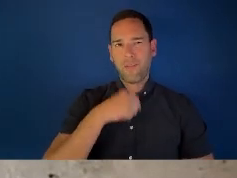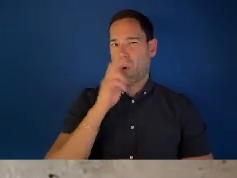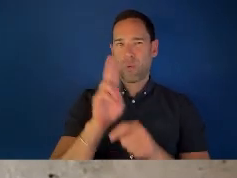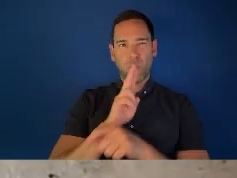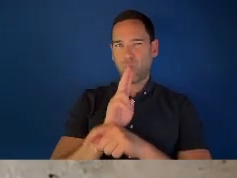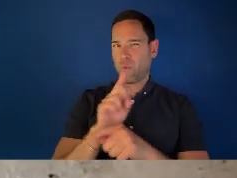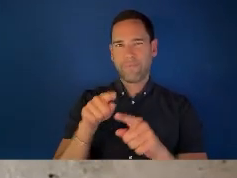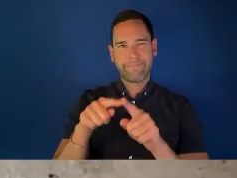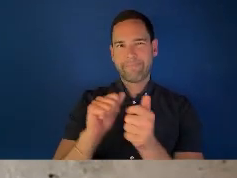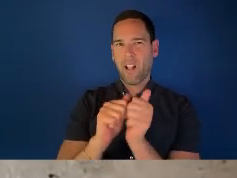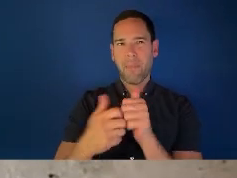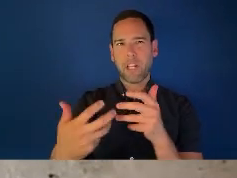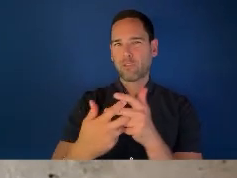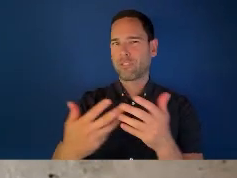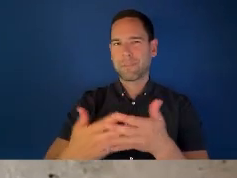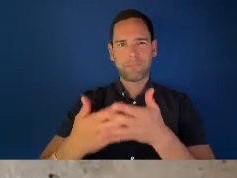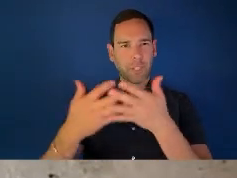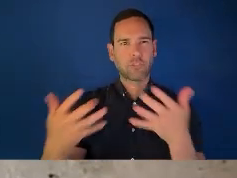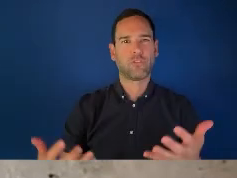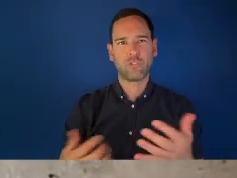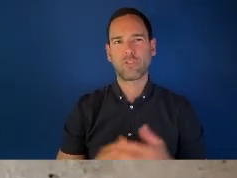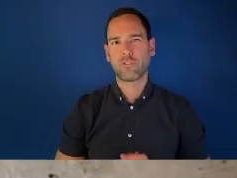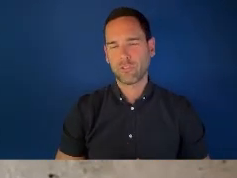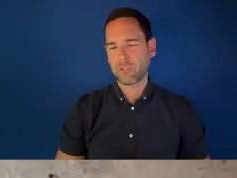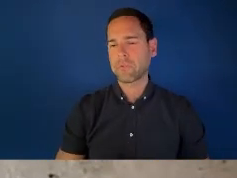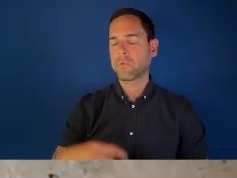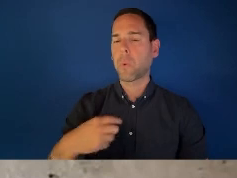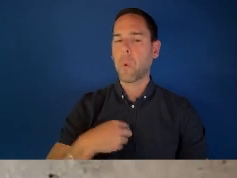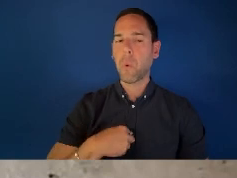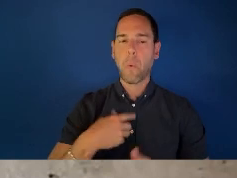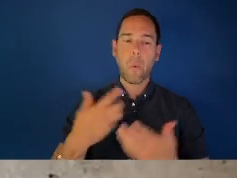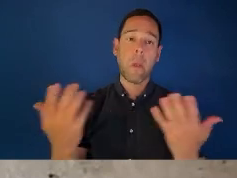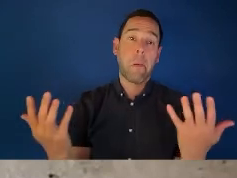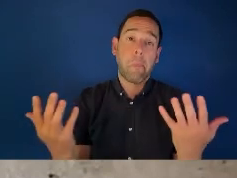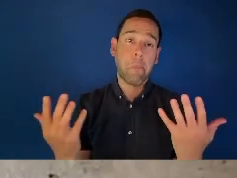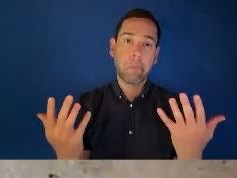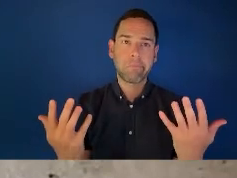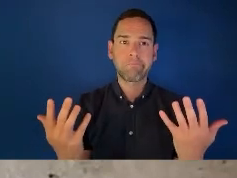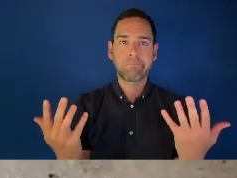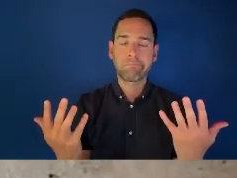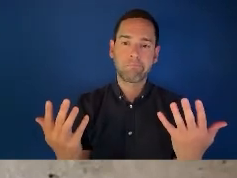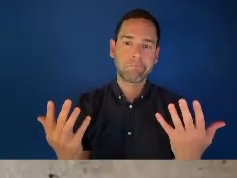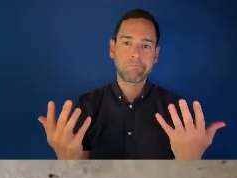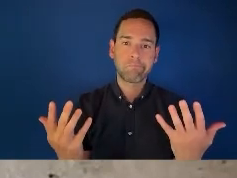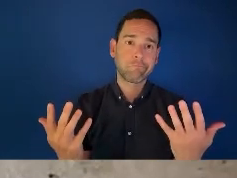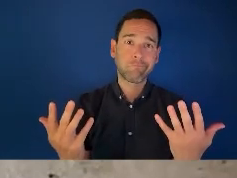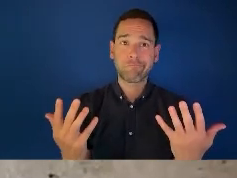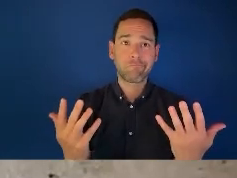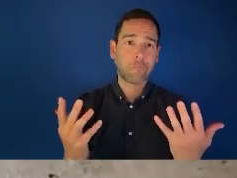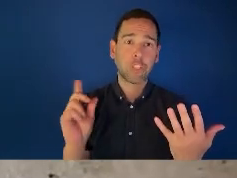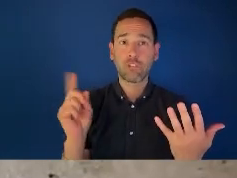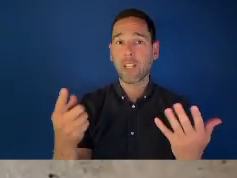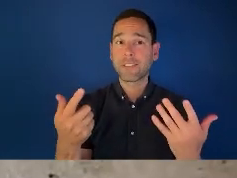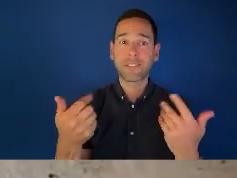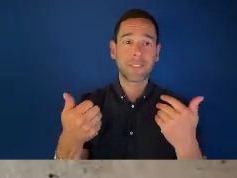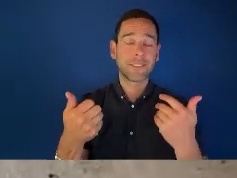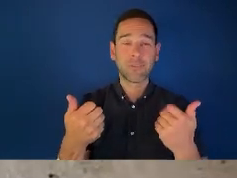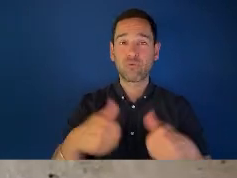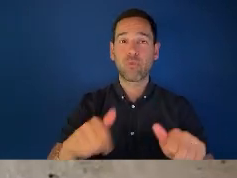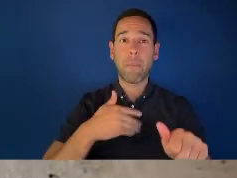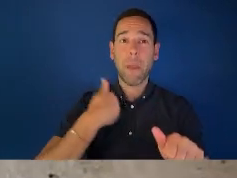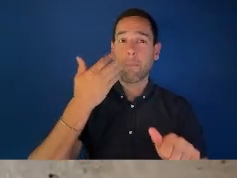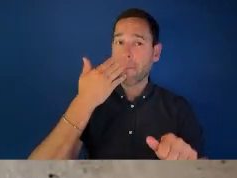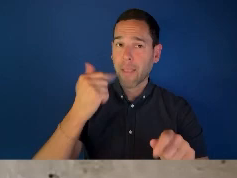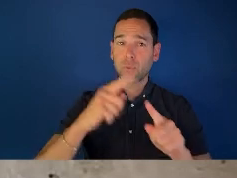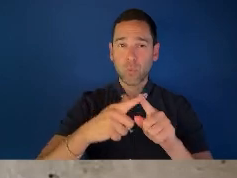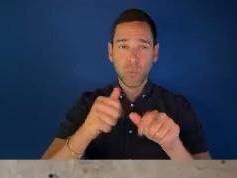Sometimes that works out and sometimes it doesn't, but I just have to keep carrying on, since I